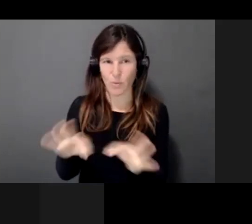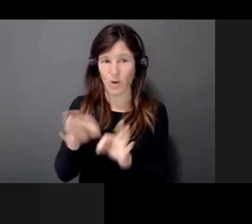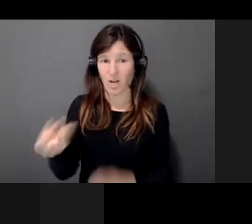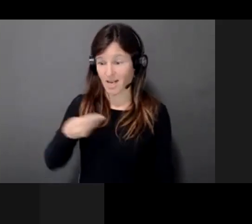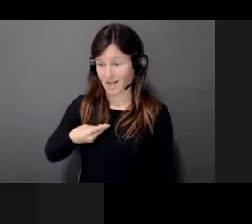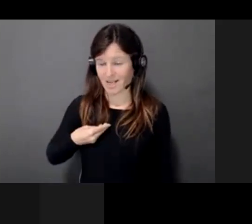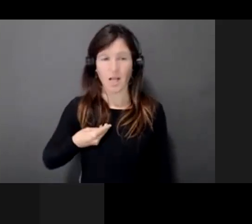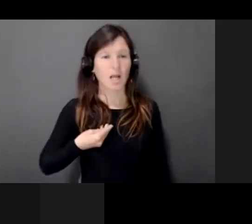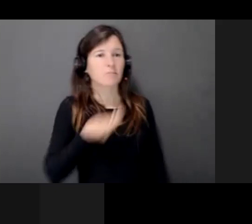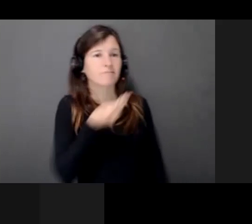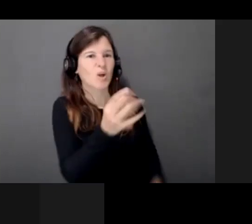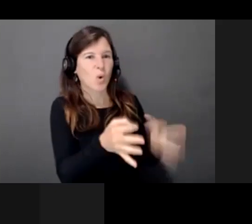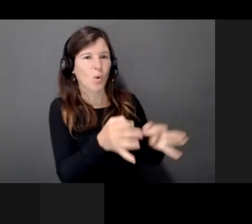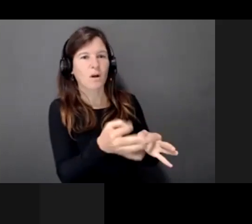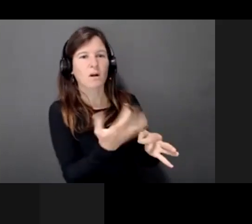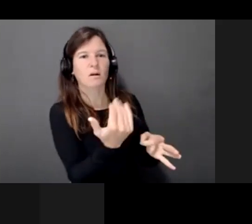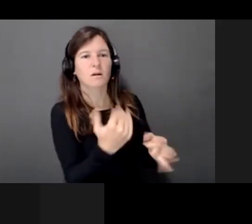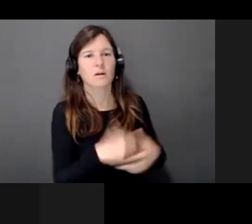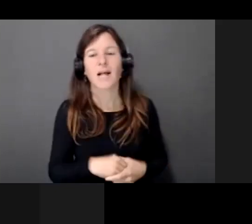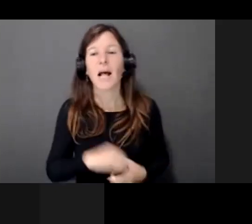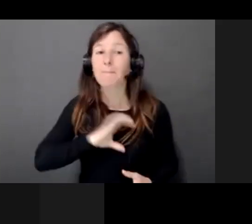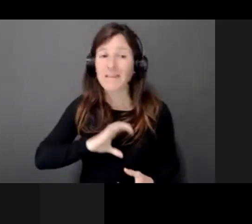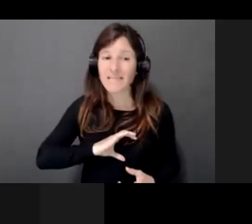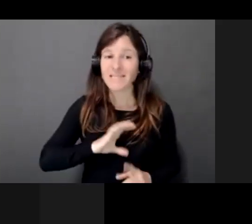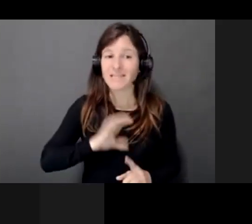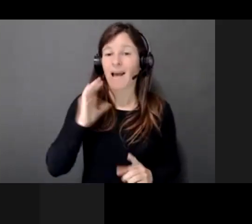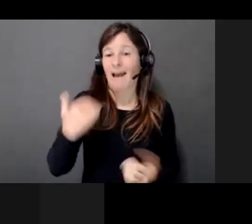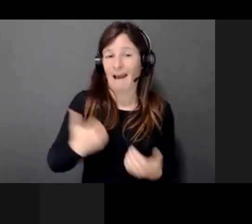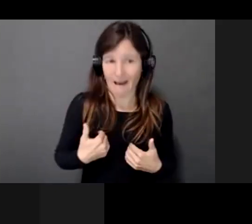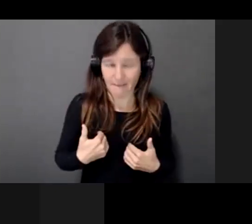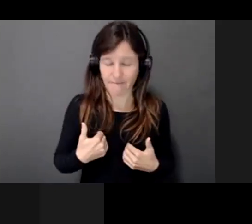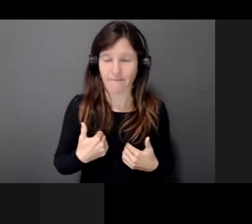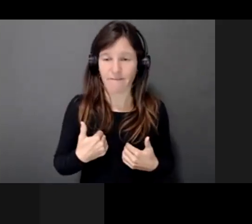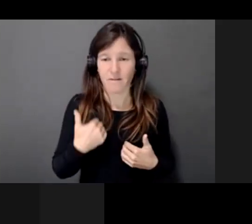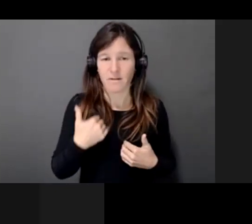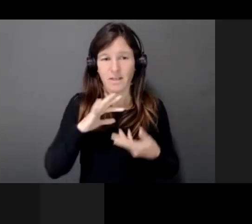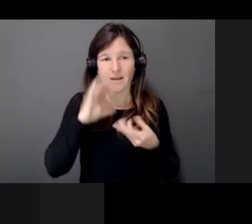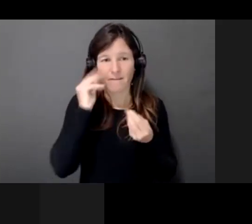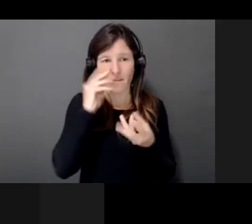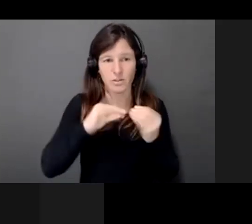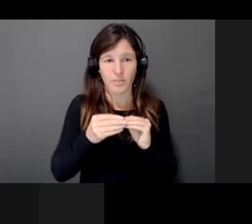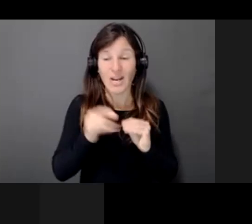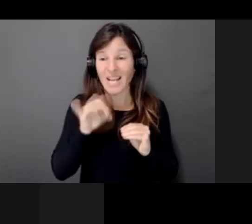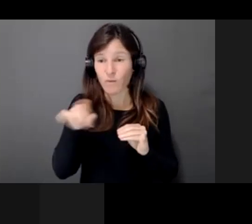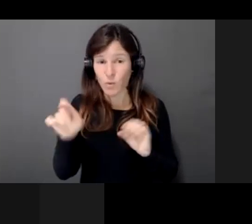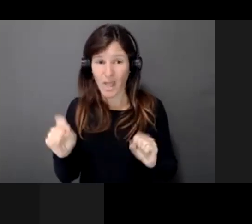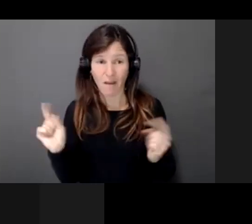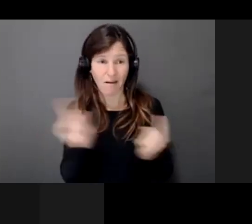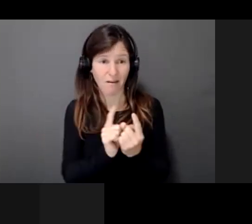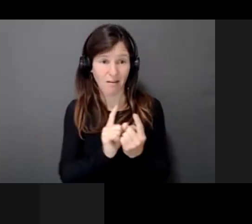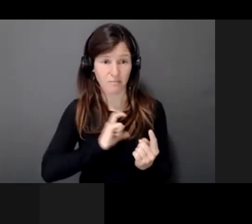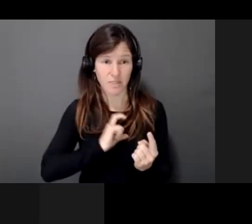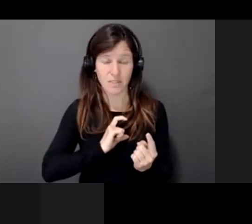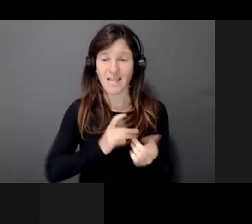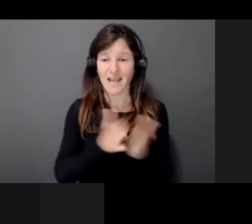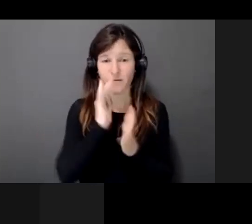the charge, the information, will get that information number. If you're able to liaise with the police officer and get that information number, fantastic. Now, remember,